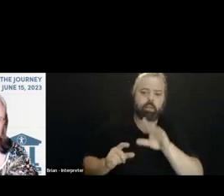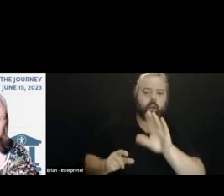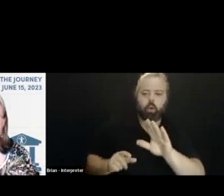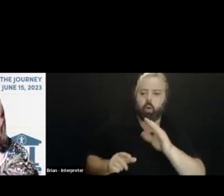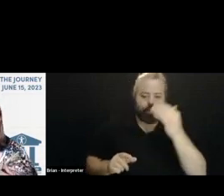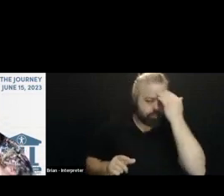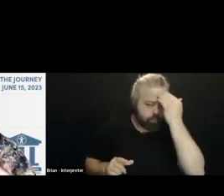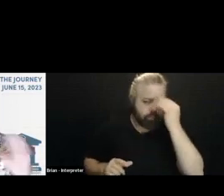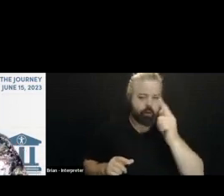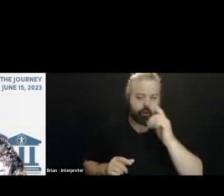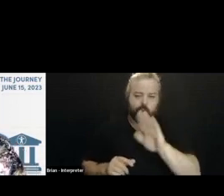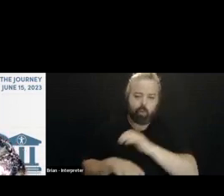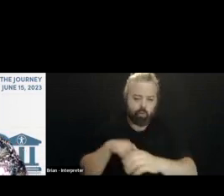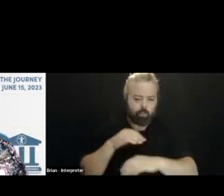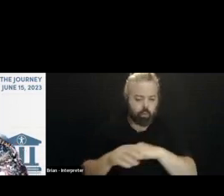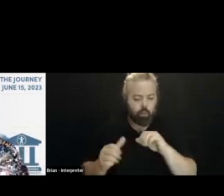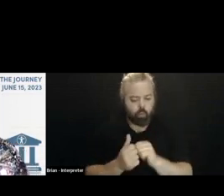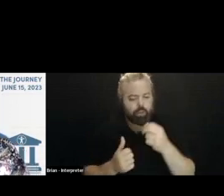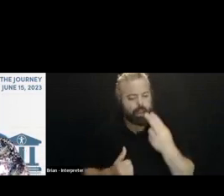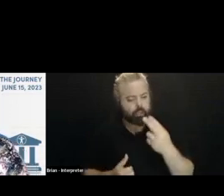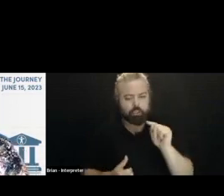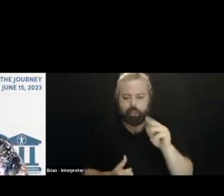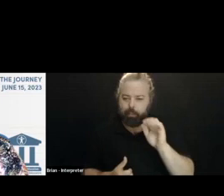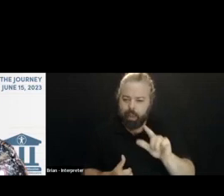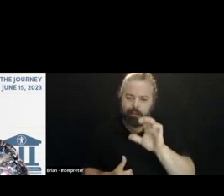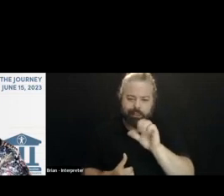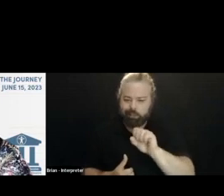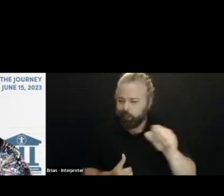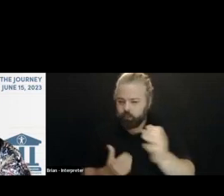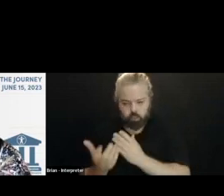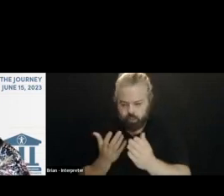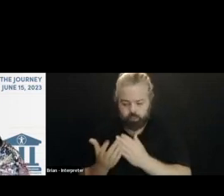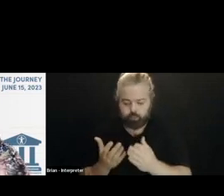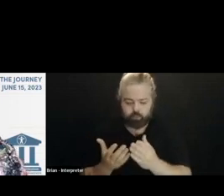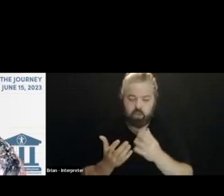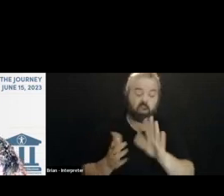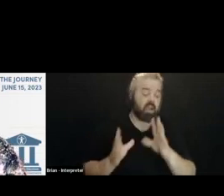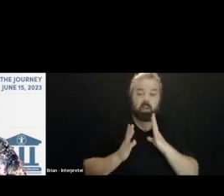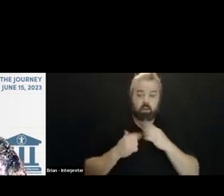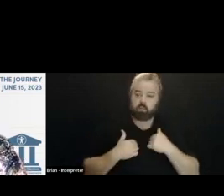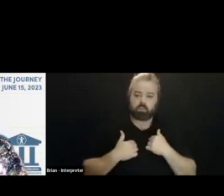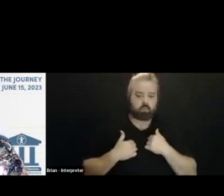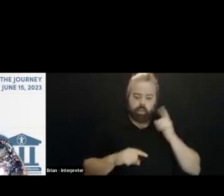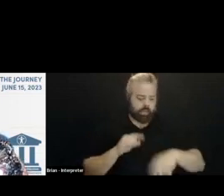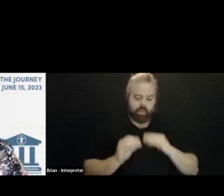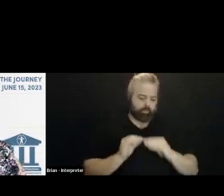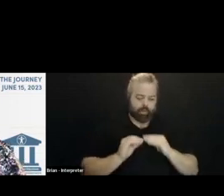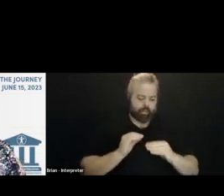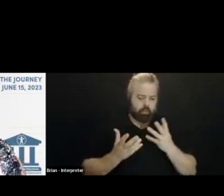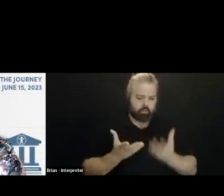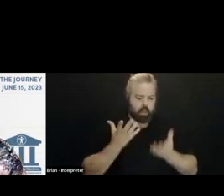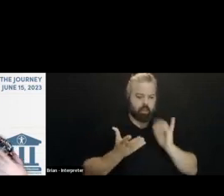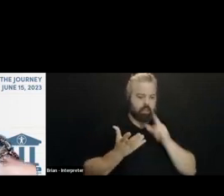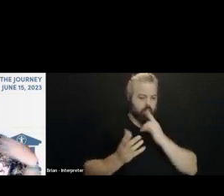CSS, etc. Now, what if you can't fix it? Well, this is where we phone a friend. Complex issues may require a more advanced set